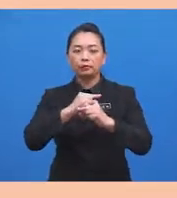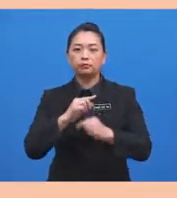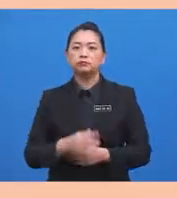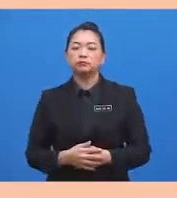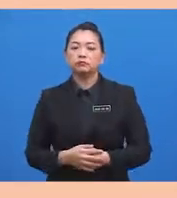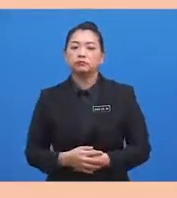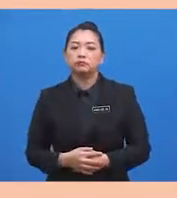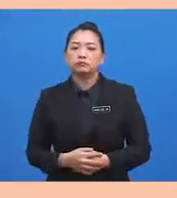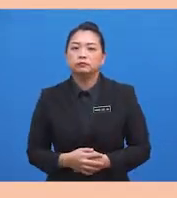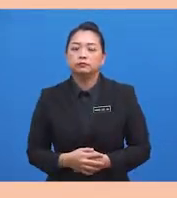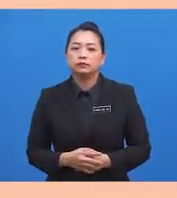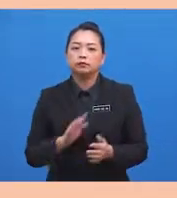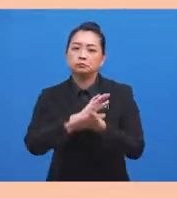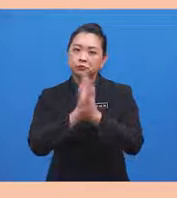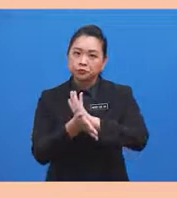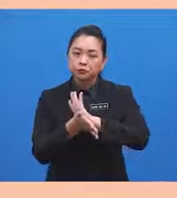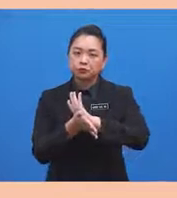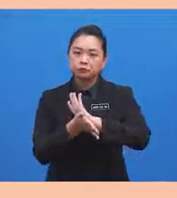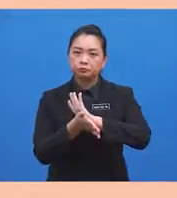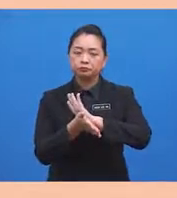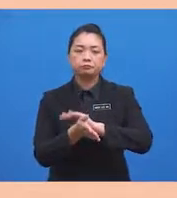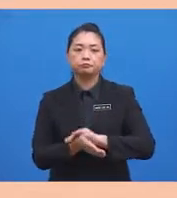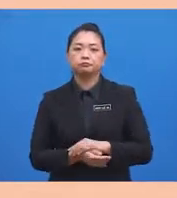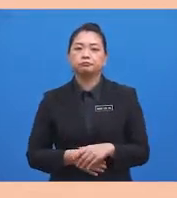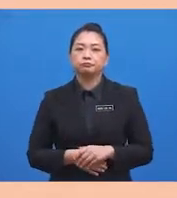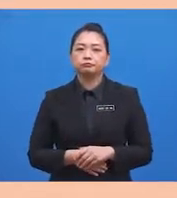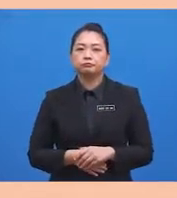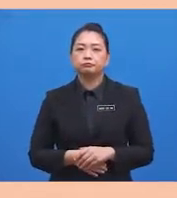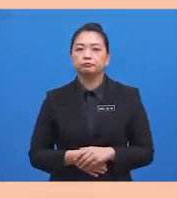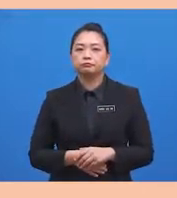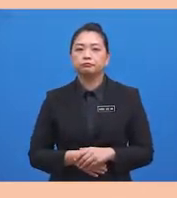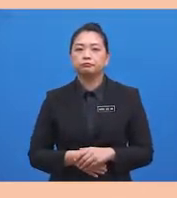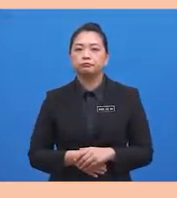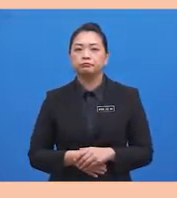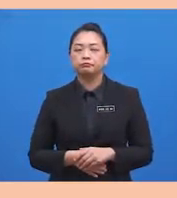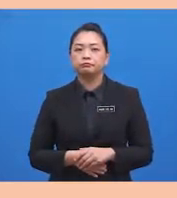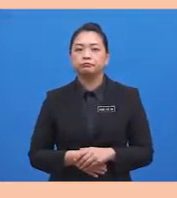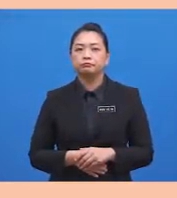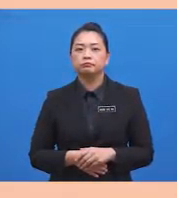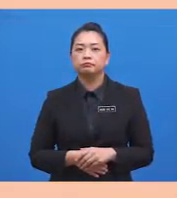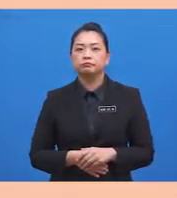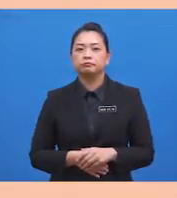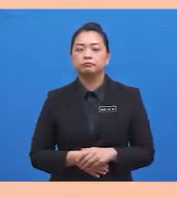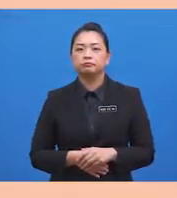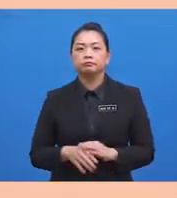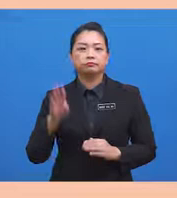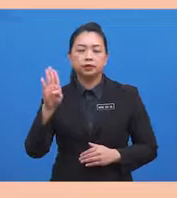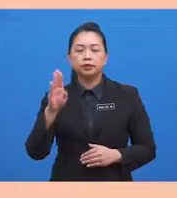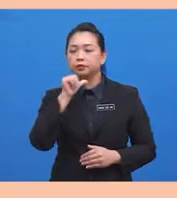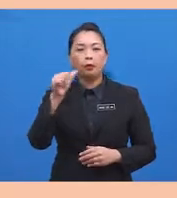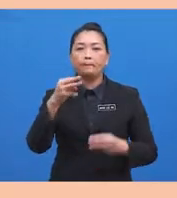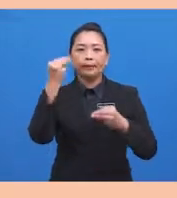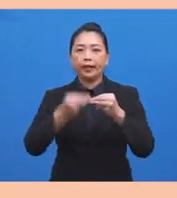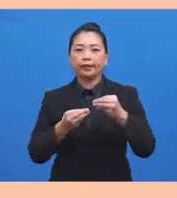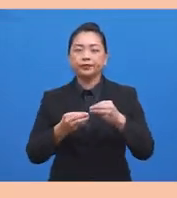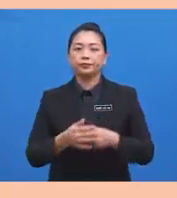in paragraph 1. So, the decision will be, yes, B is also not a